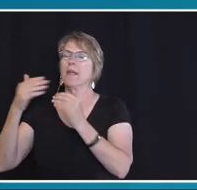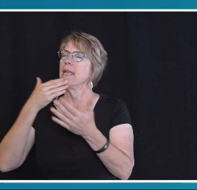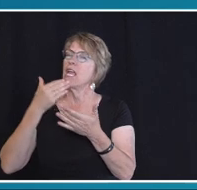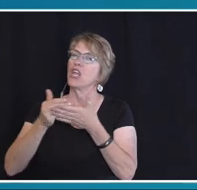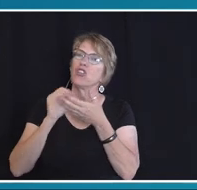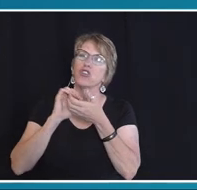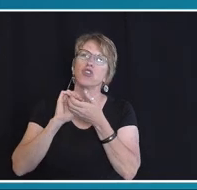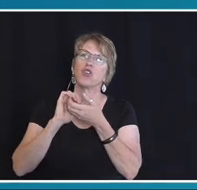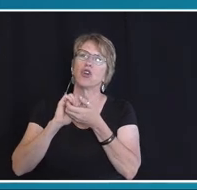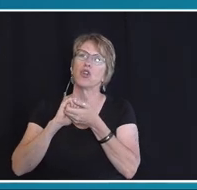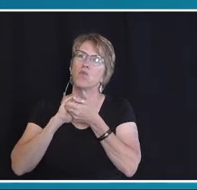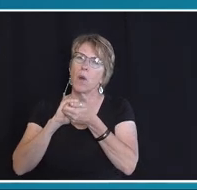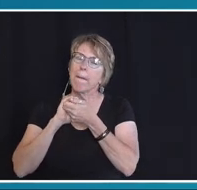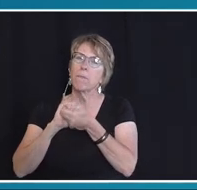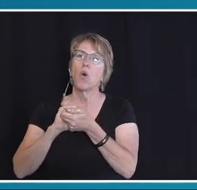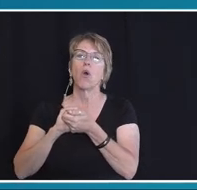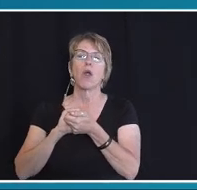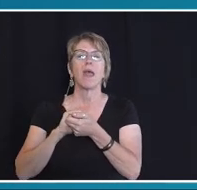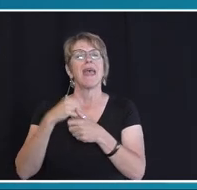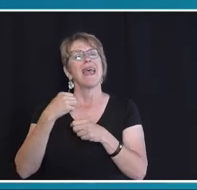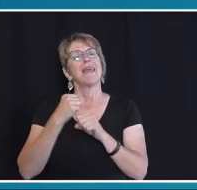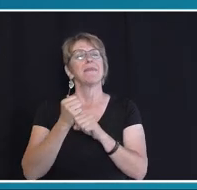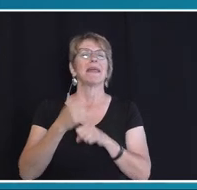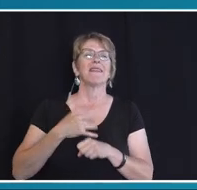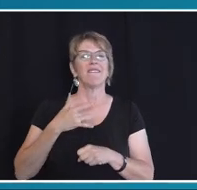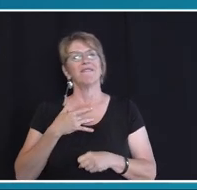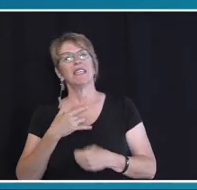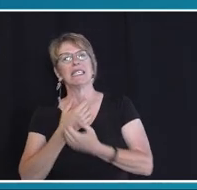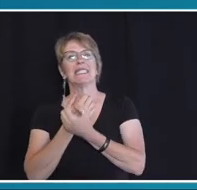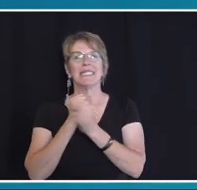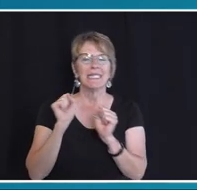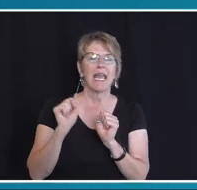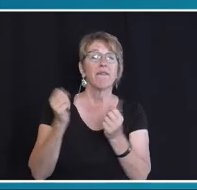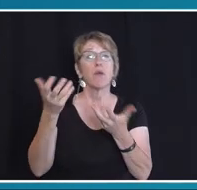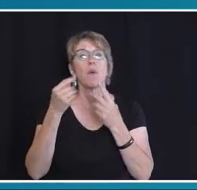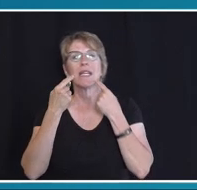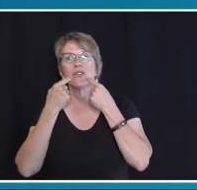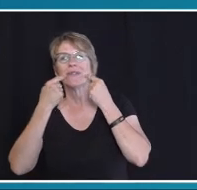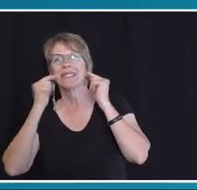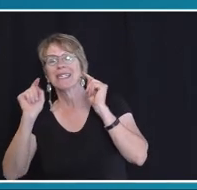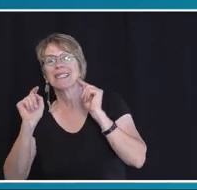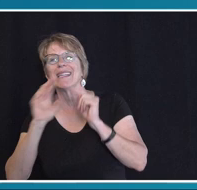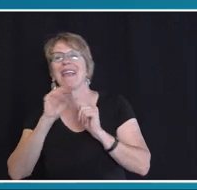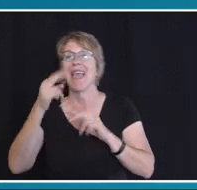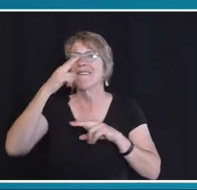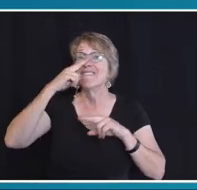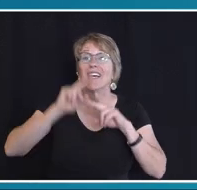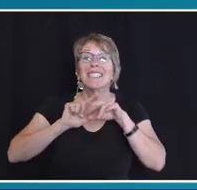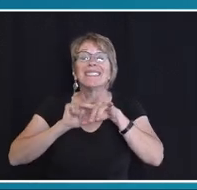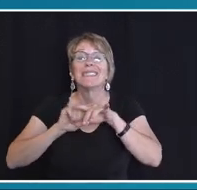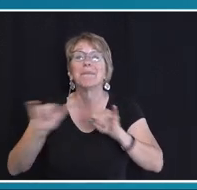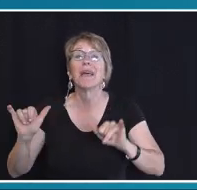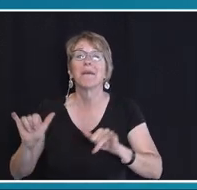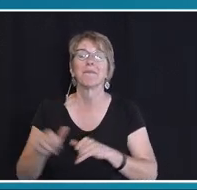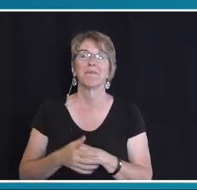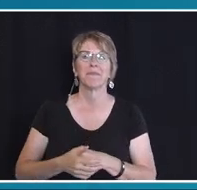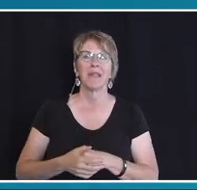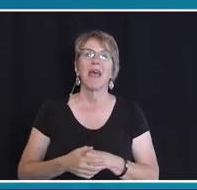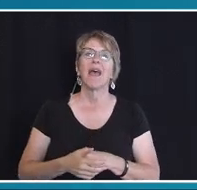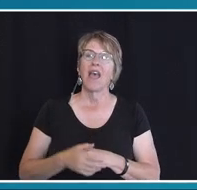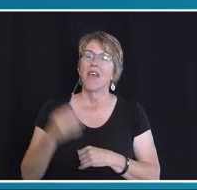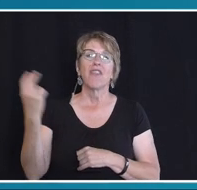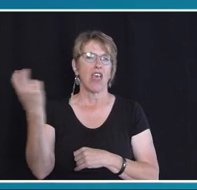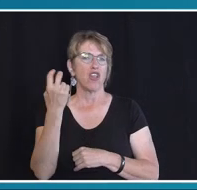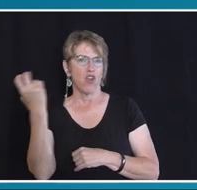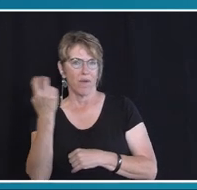rapport and has a way of making the skiers feel safe and wanting to succeed, all while having a ton of fun. Skiers often look forward to